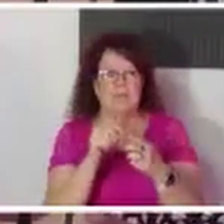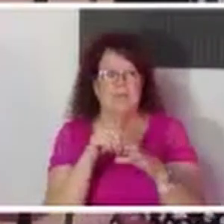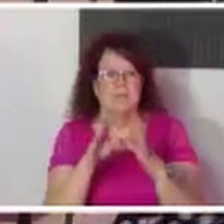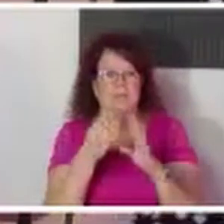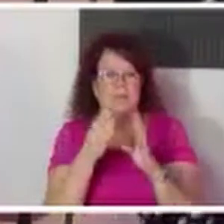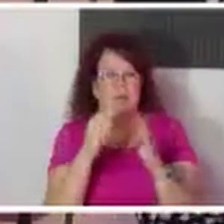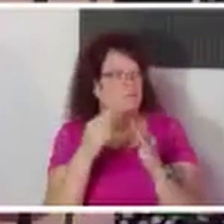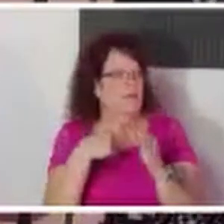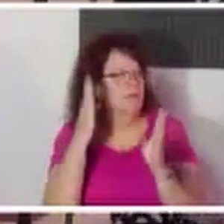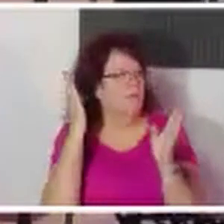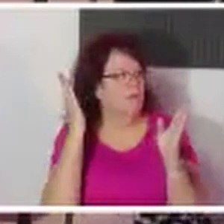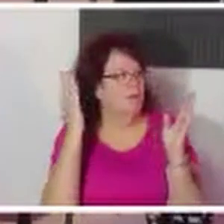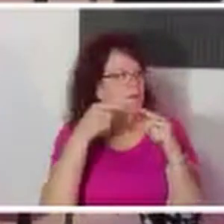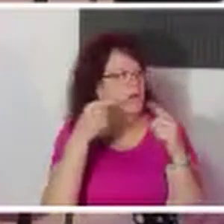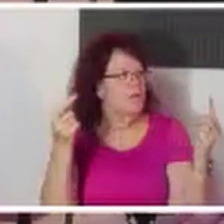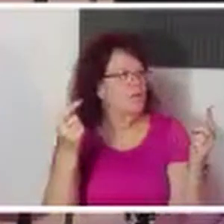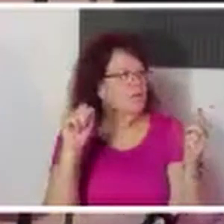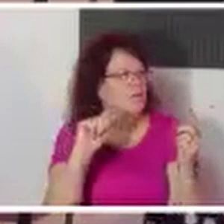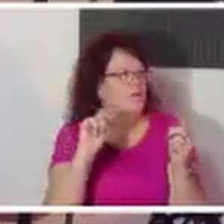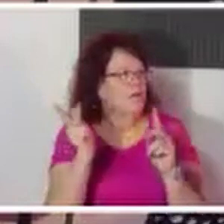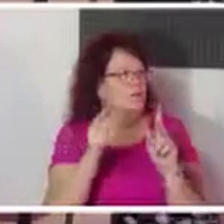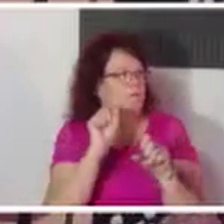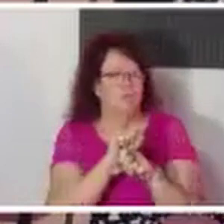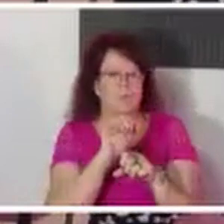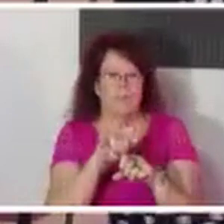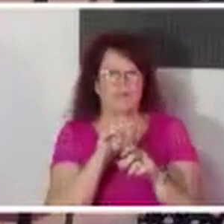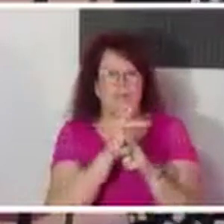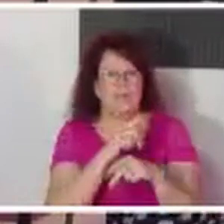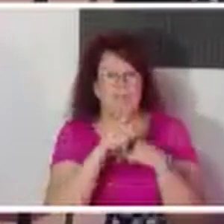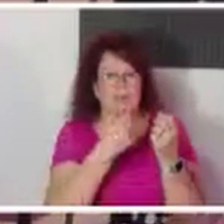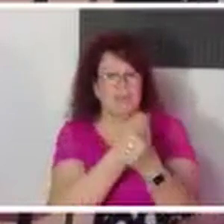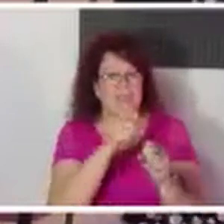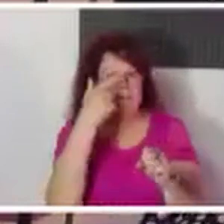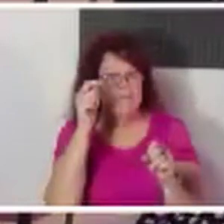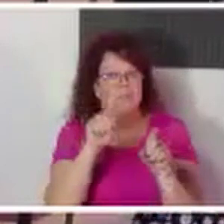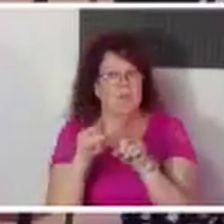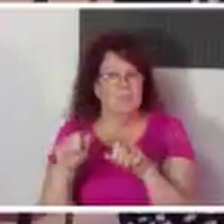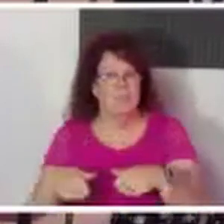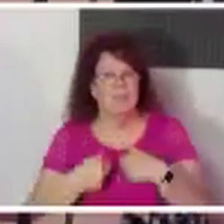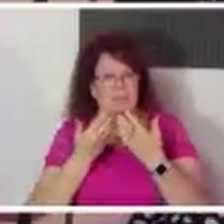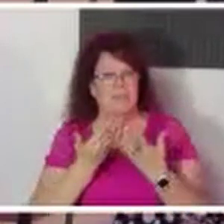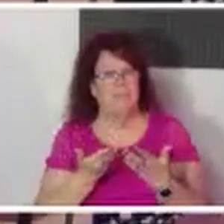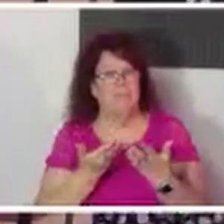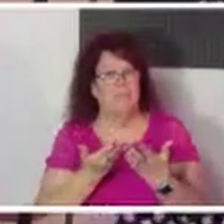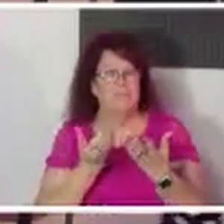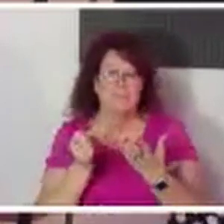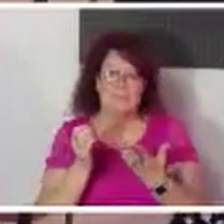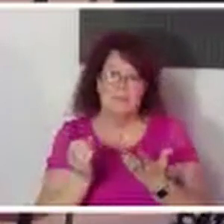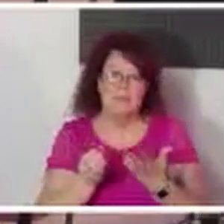would argue all of the people that work for the Bail Project care about the safety of our communities because we are also living in them. So